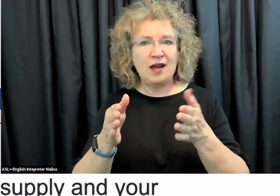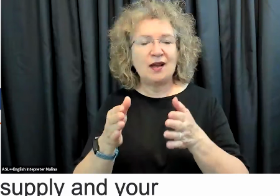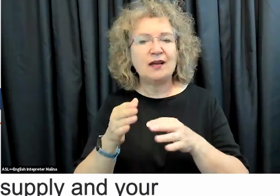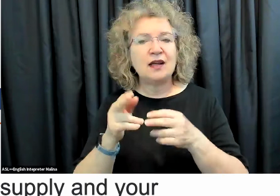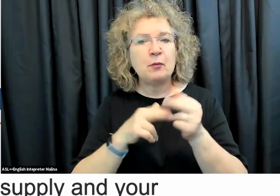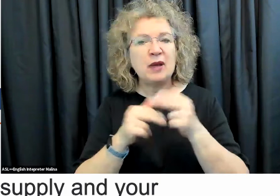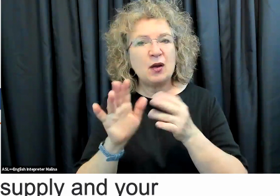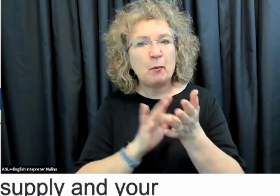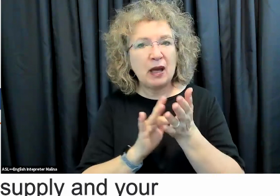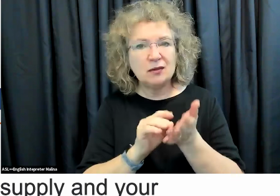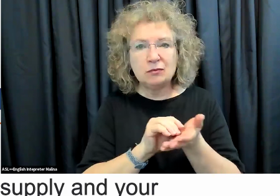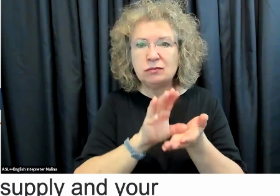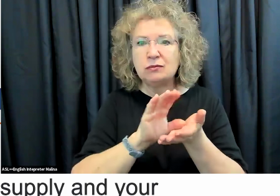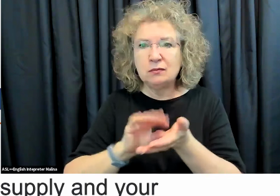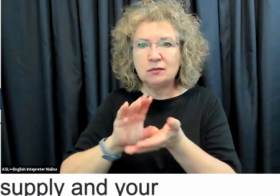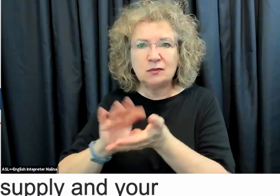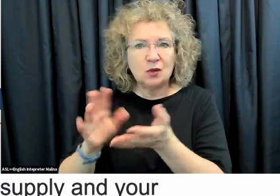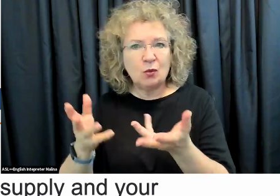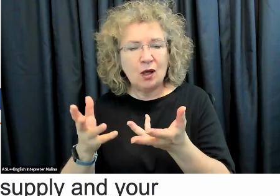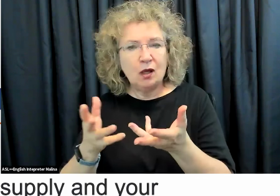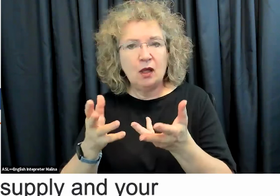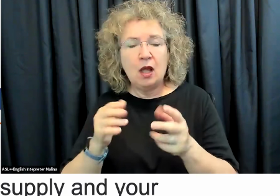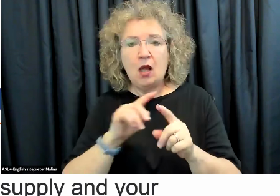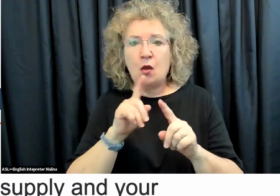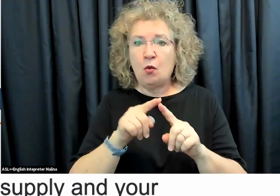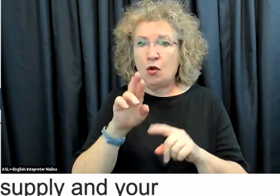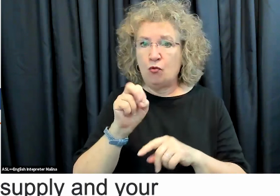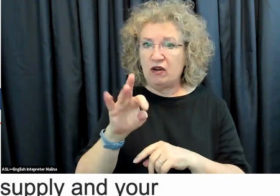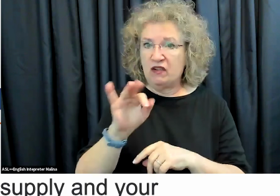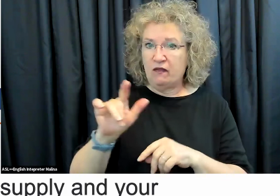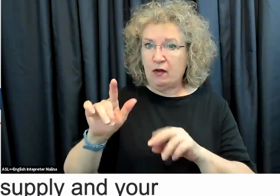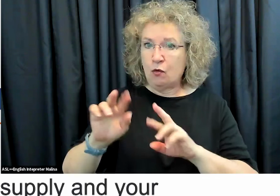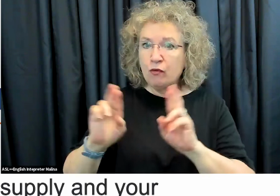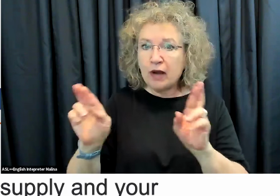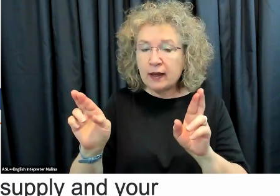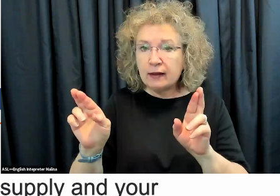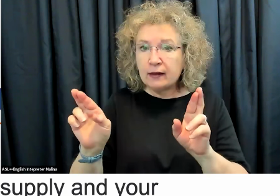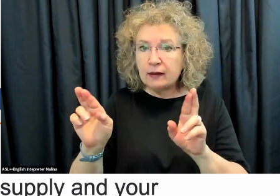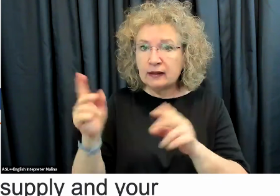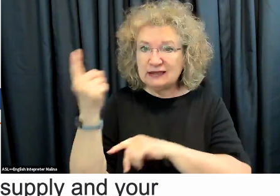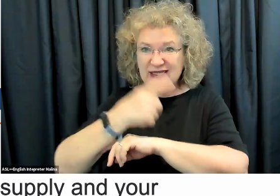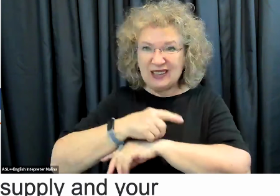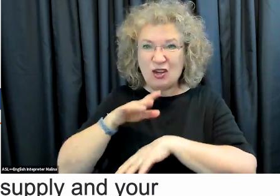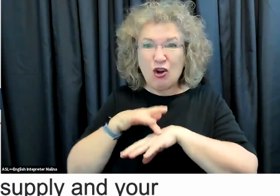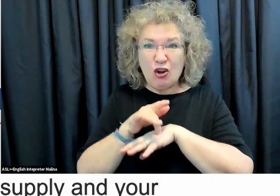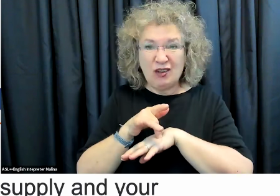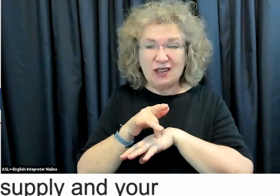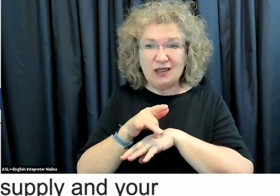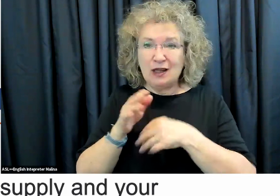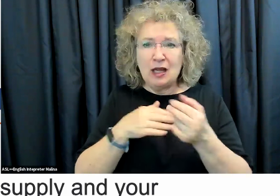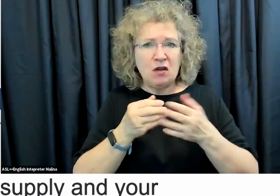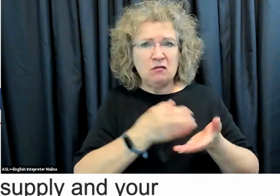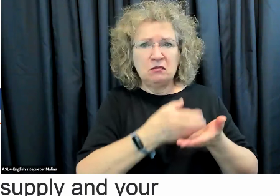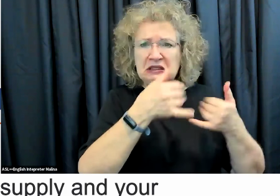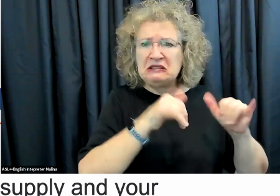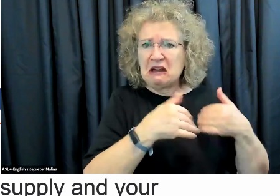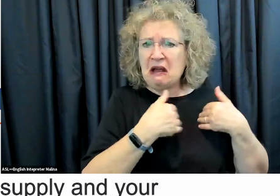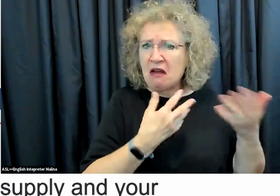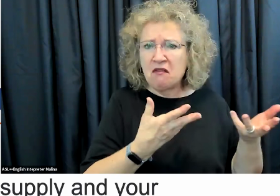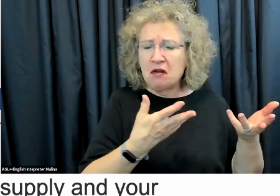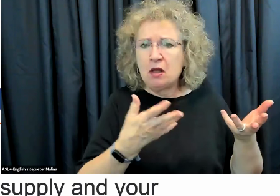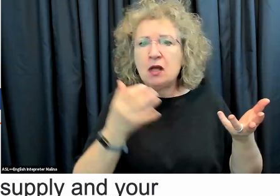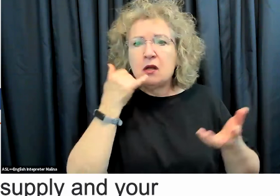Request a refill for your prescription as soon as your pharmacy allows. For instance, if you refill your non-controlled medication 7